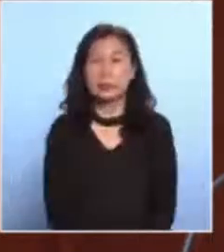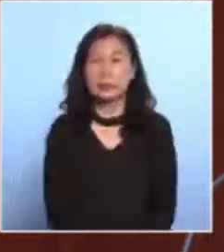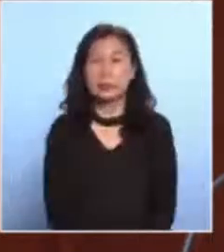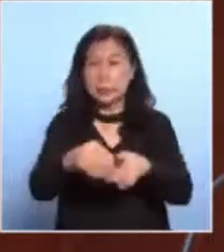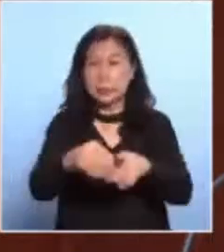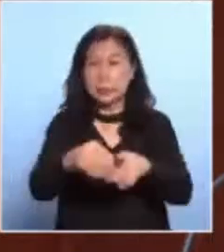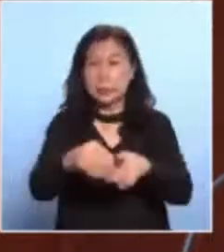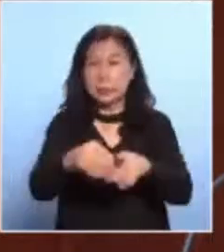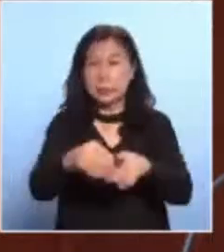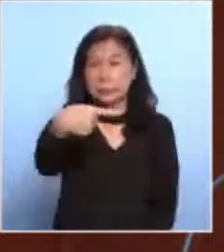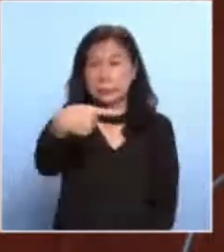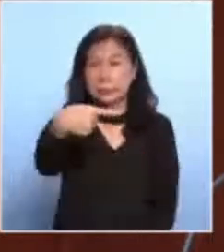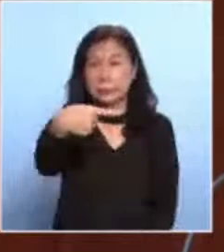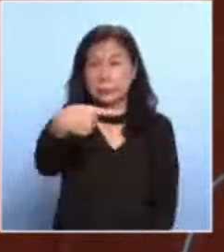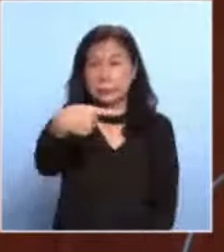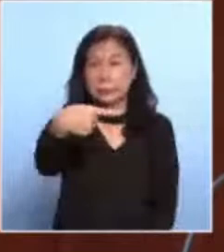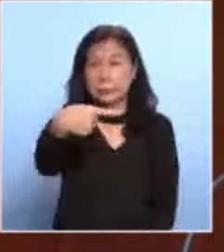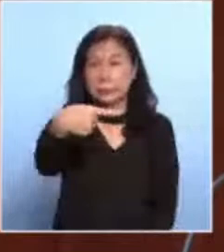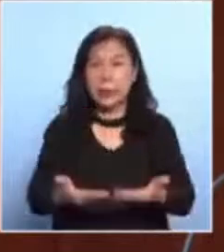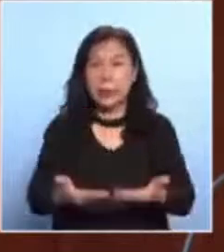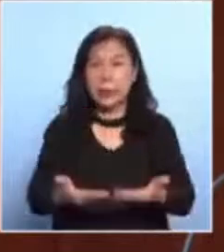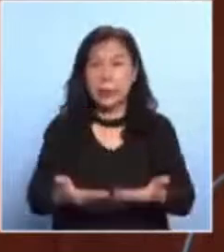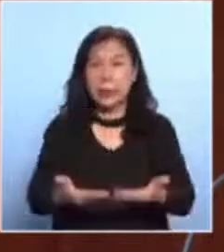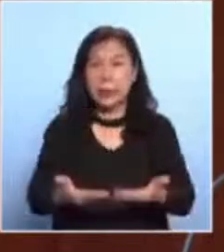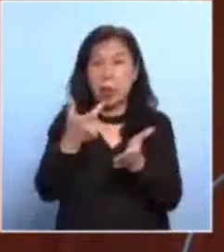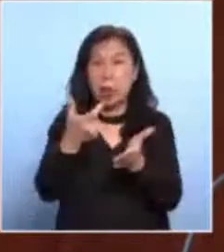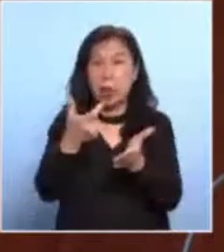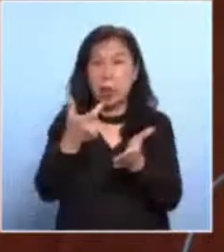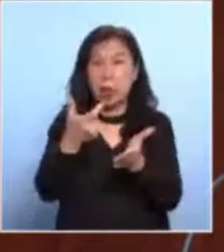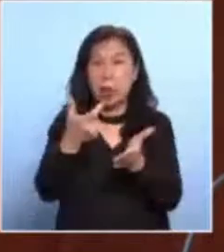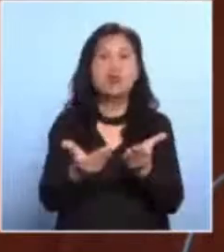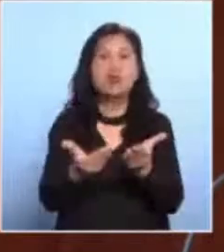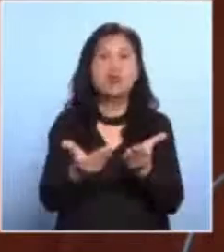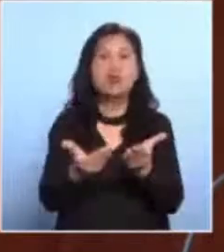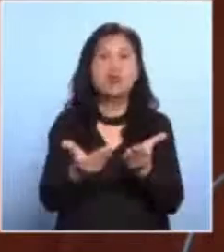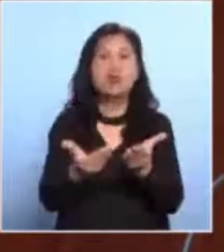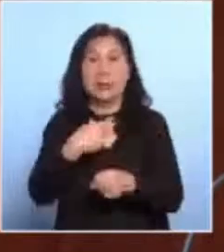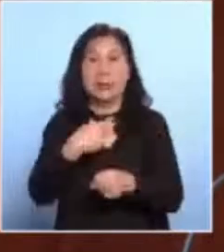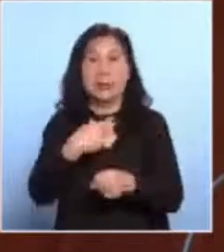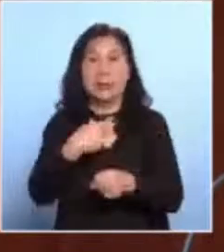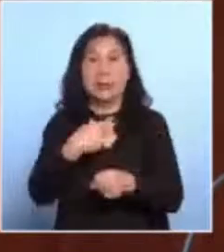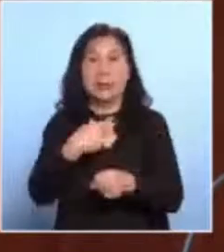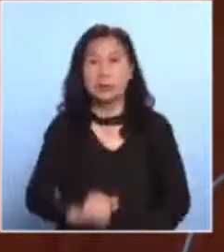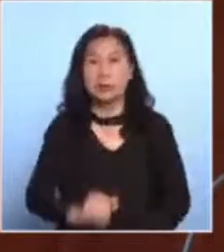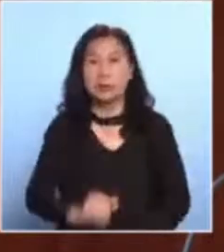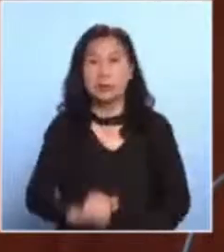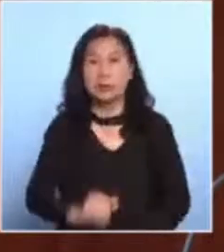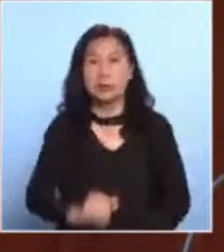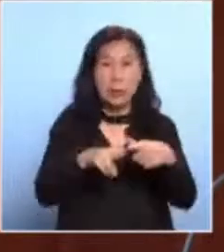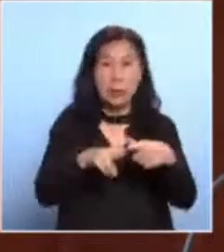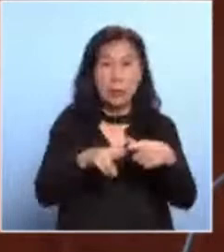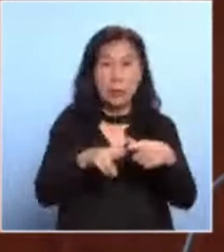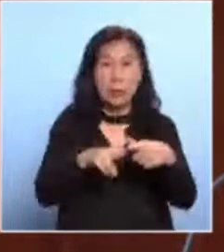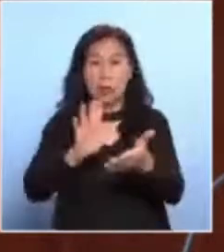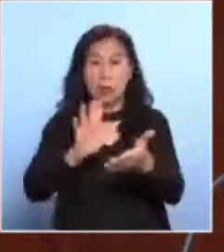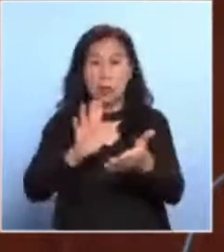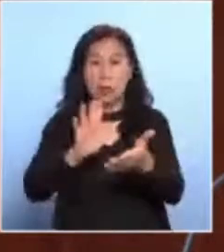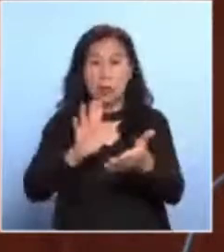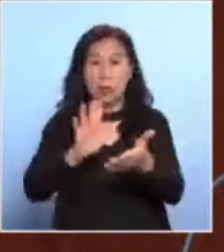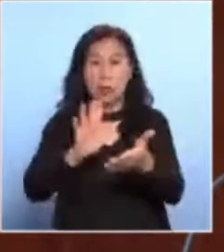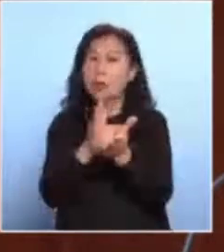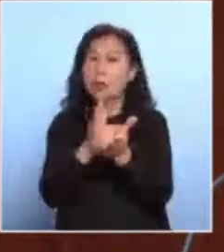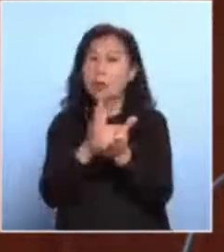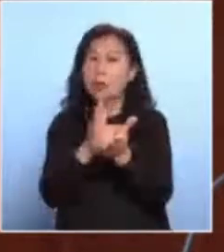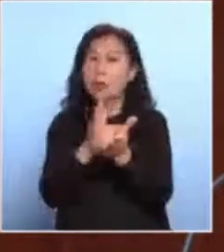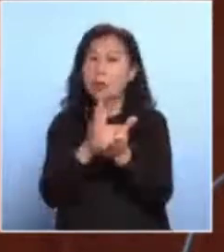following measures. 1. Provide subsidy to encourage employment. We will implement a 3-year pilot scheme to